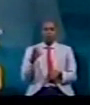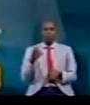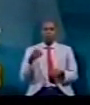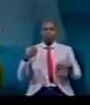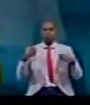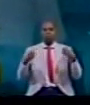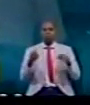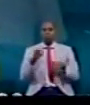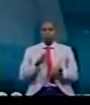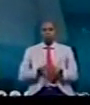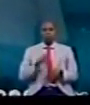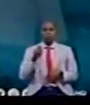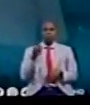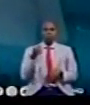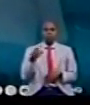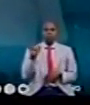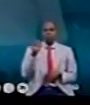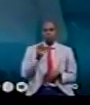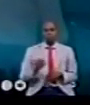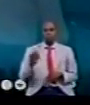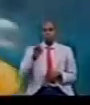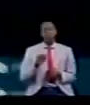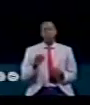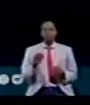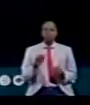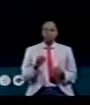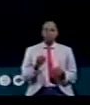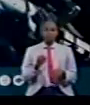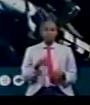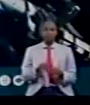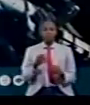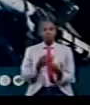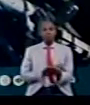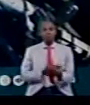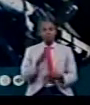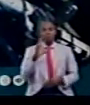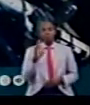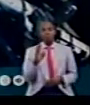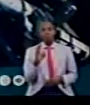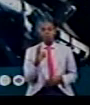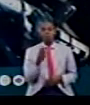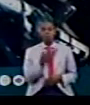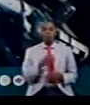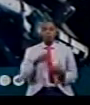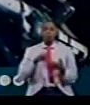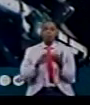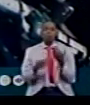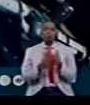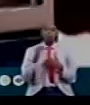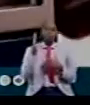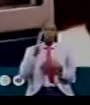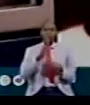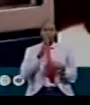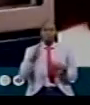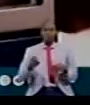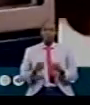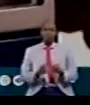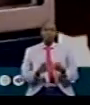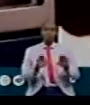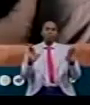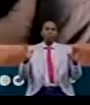voice faintly. I'm not actually hearing us very well. Can you hear me very well, please? We are hearing you very well. Very